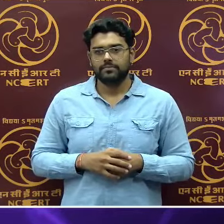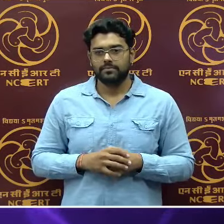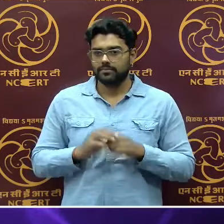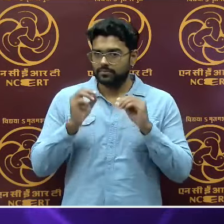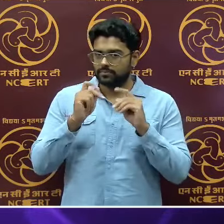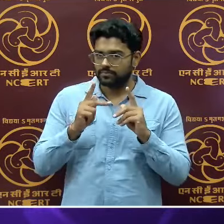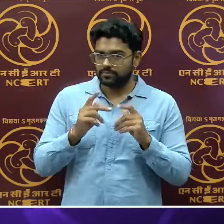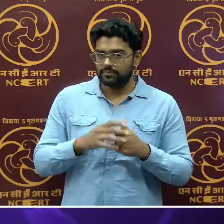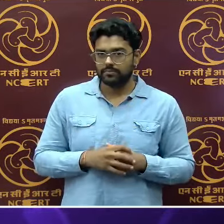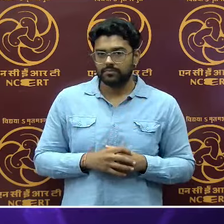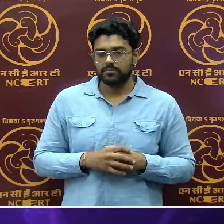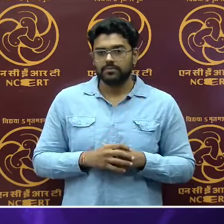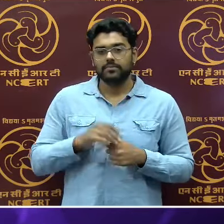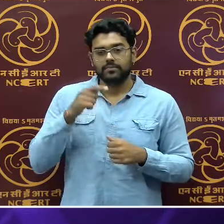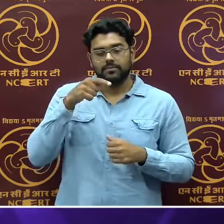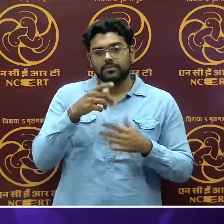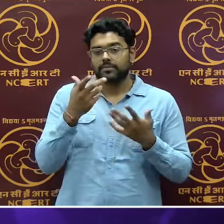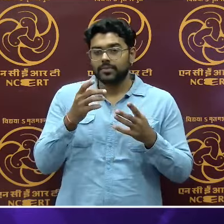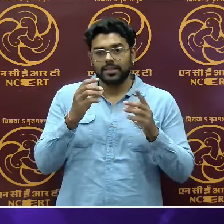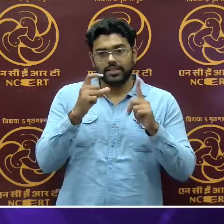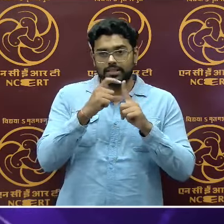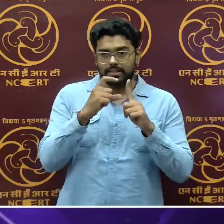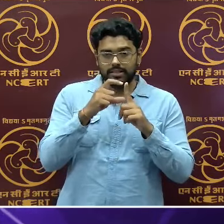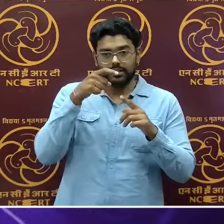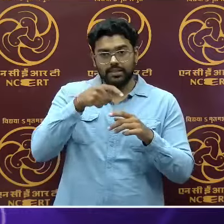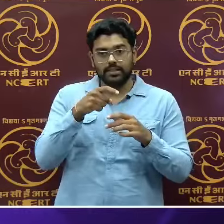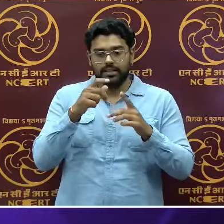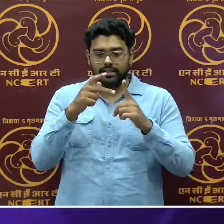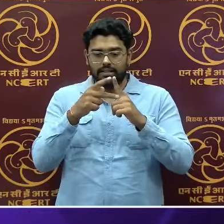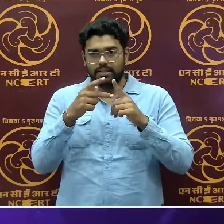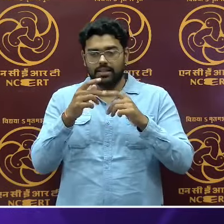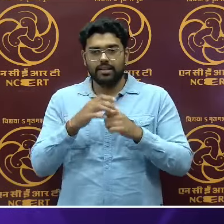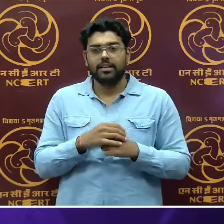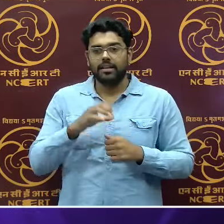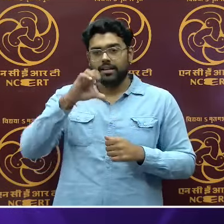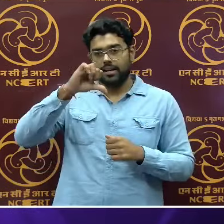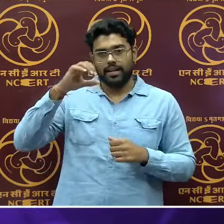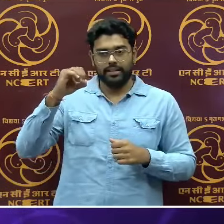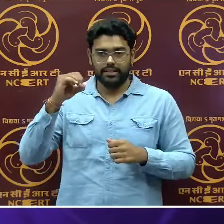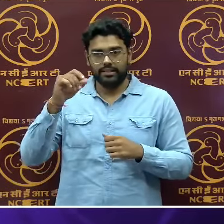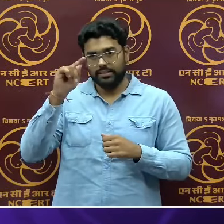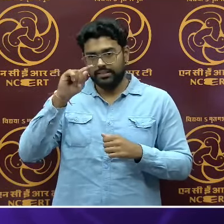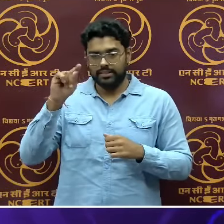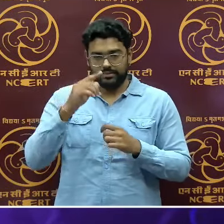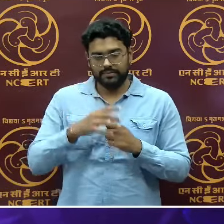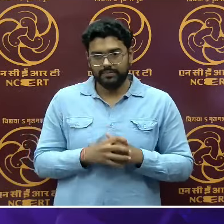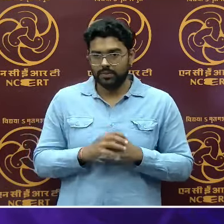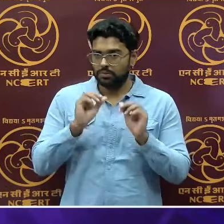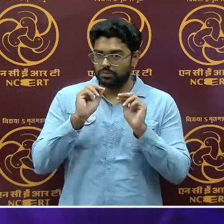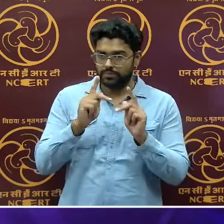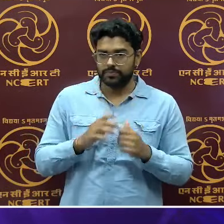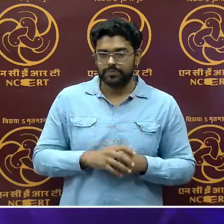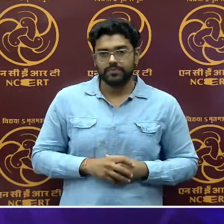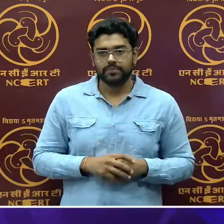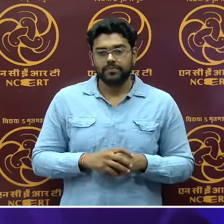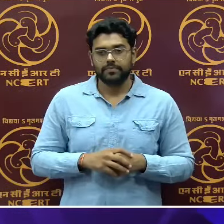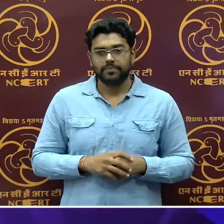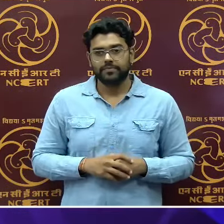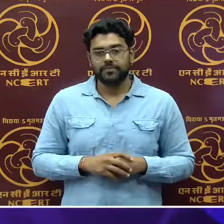Okay, this is D and this forms the altitude. 90 degree. 90 degree, very good. Yes, ma'am. All right. So, this